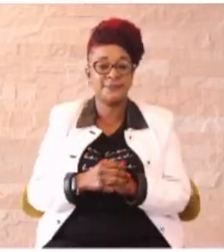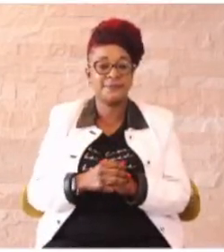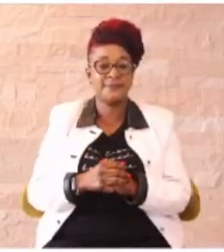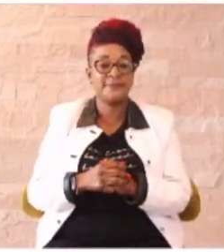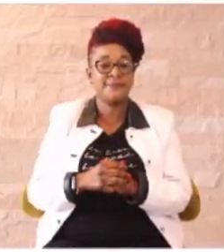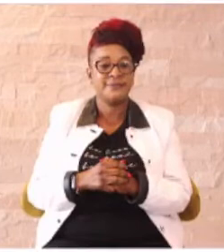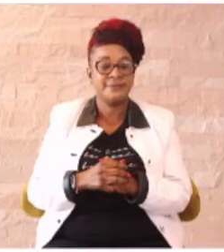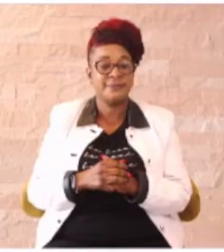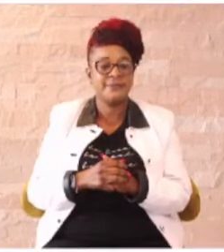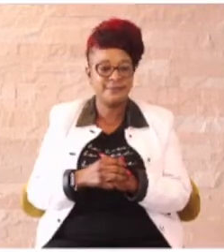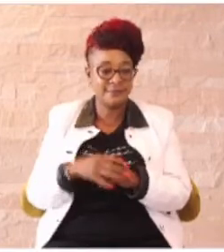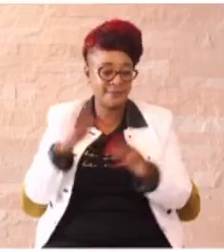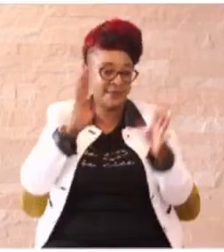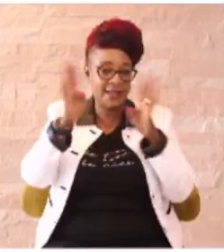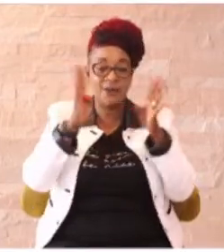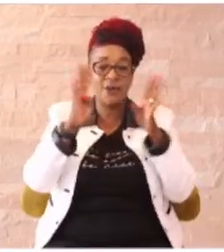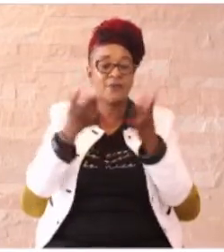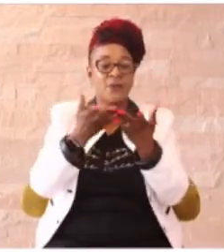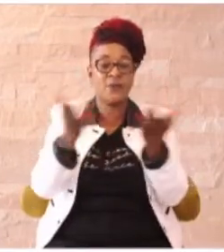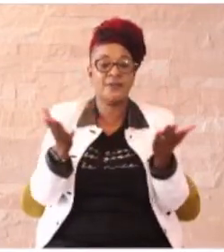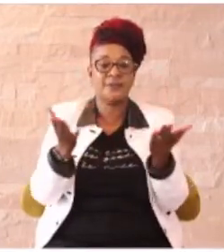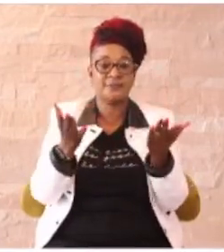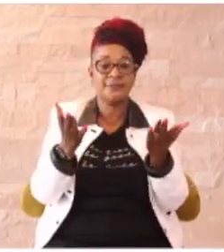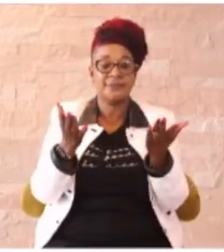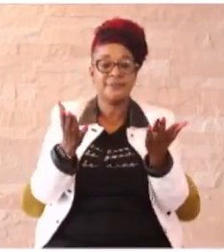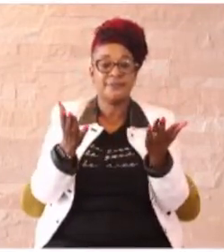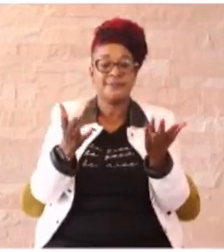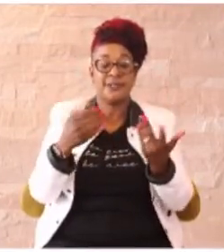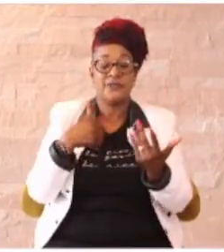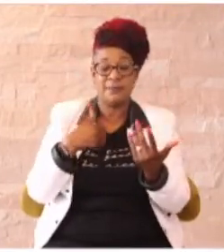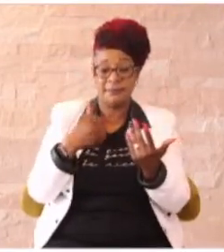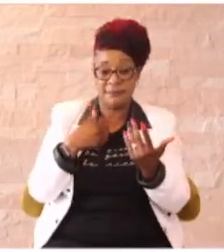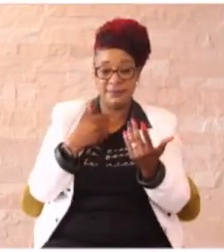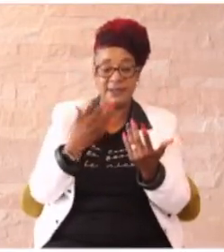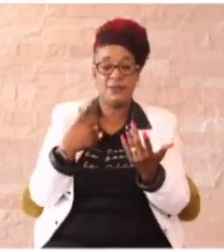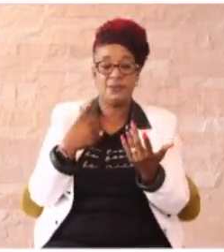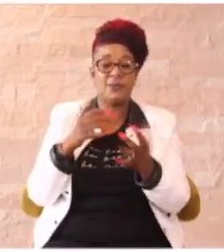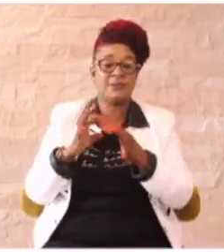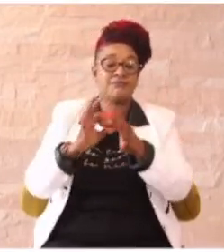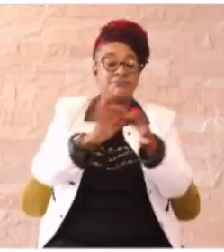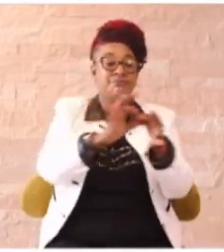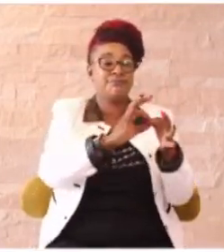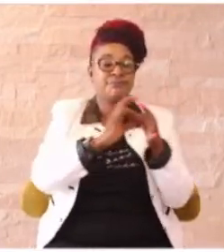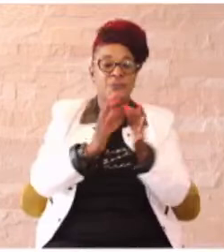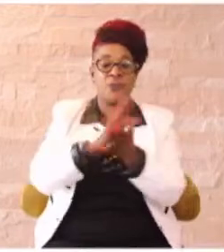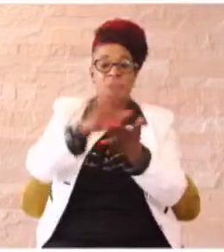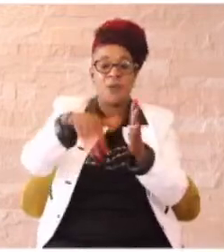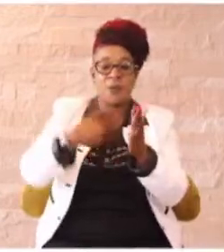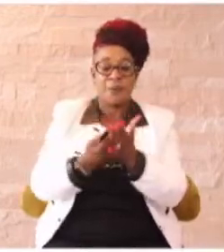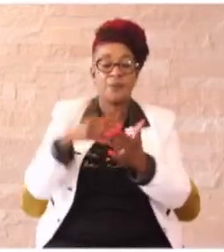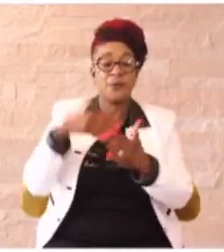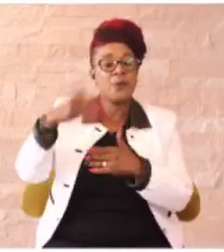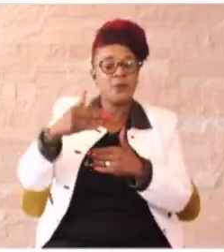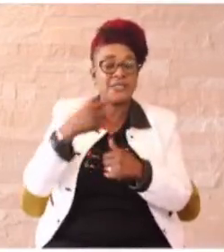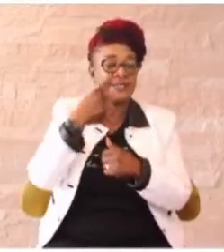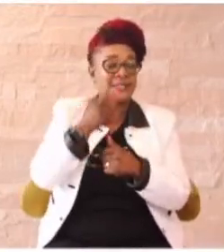Thank you. Hi, everyone. So something exciting for me was to get to hang out with like all these people I keep sending annoying emails to,